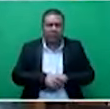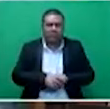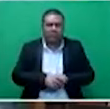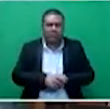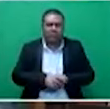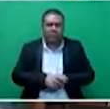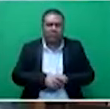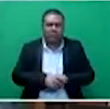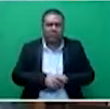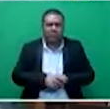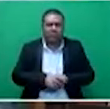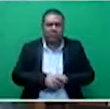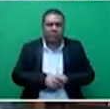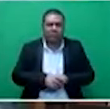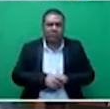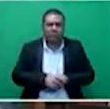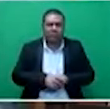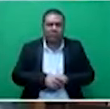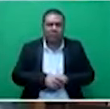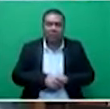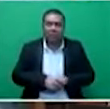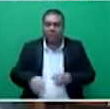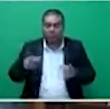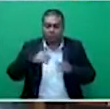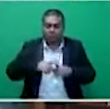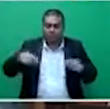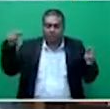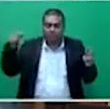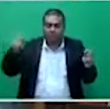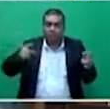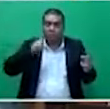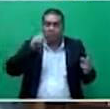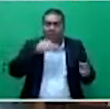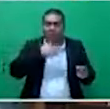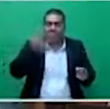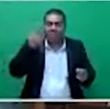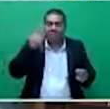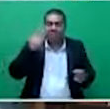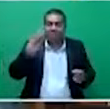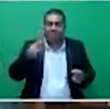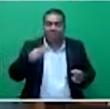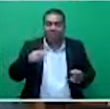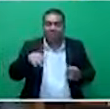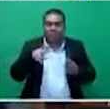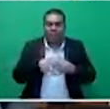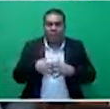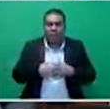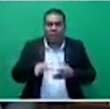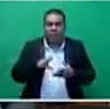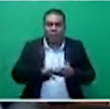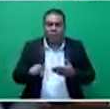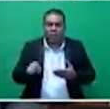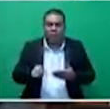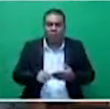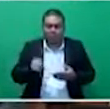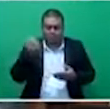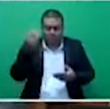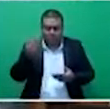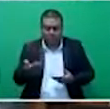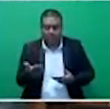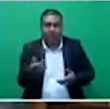It's quite amusing, sir. Mr. Speaker, sir, Japan's per capita debt is $103,000 US. Does the opposition mean by using this Honourable Lalam